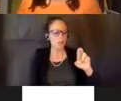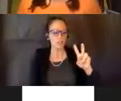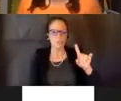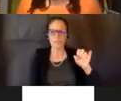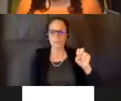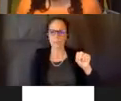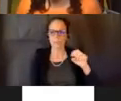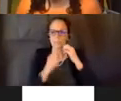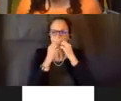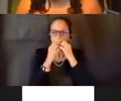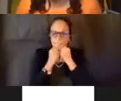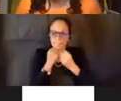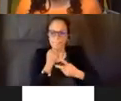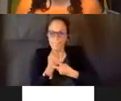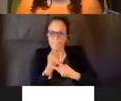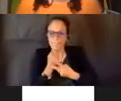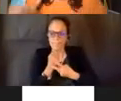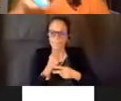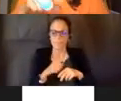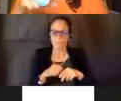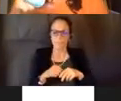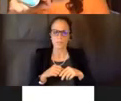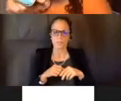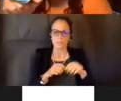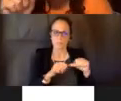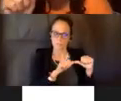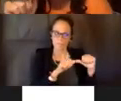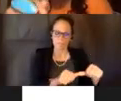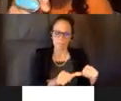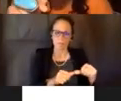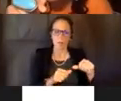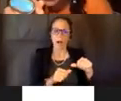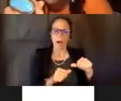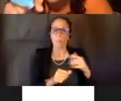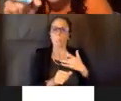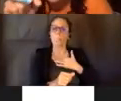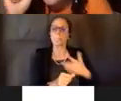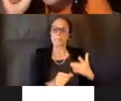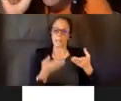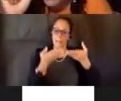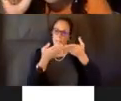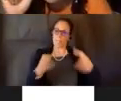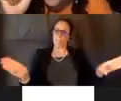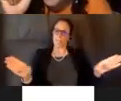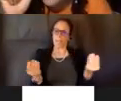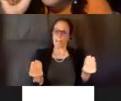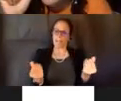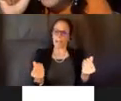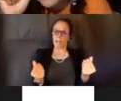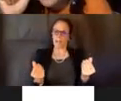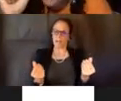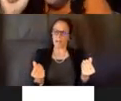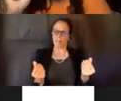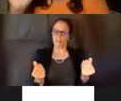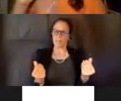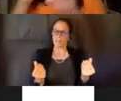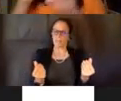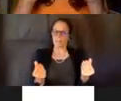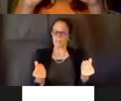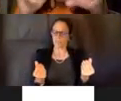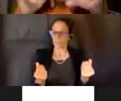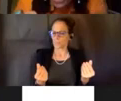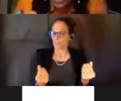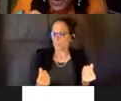public are we talking about? You know, and also, what land are we talking about, right? You know, because